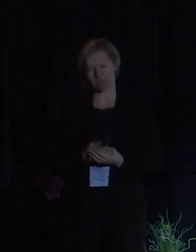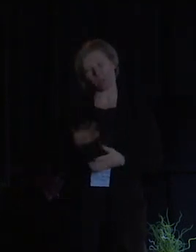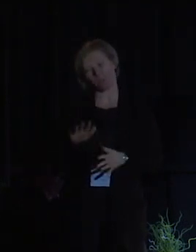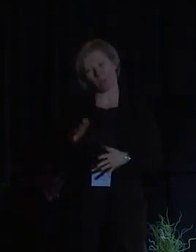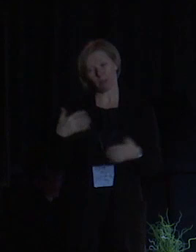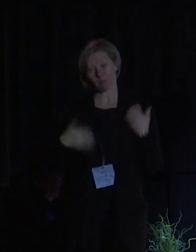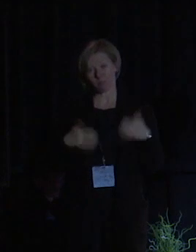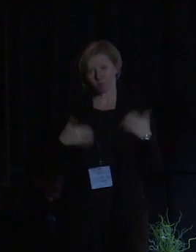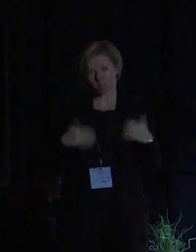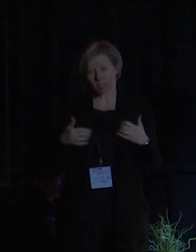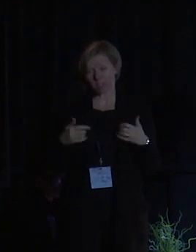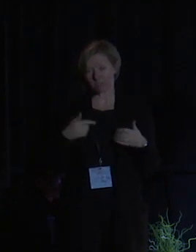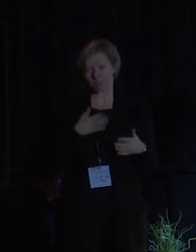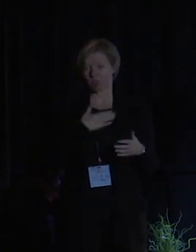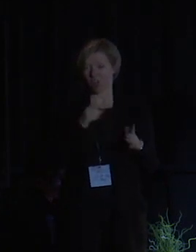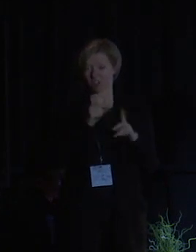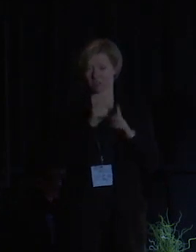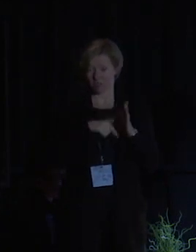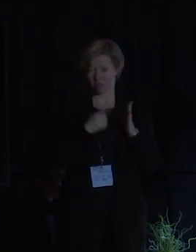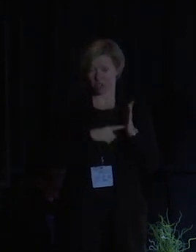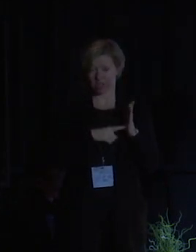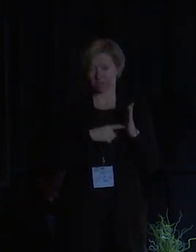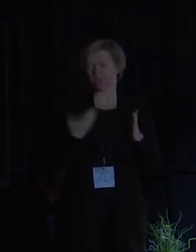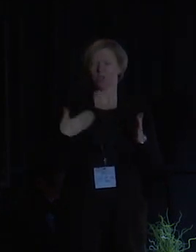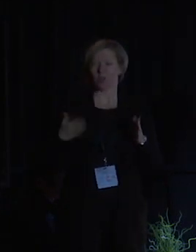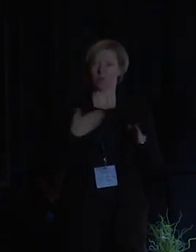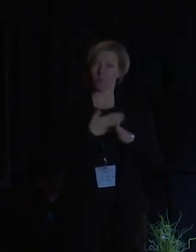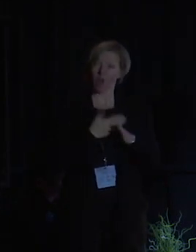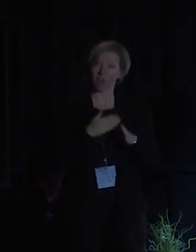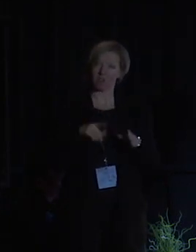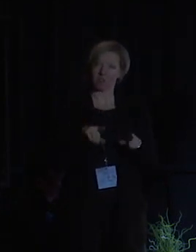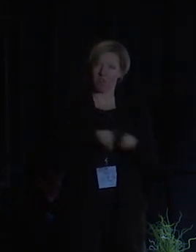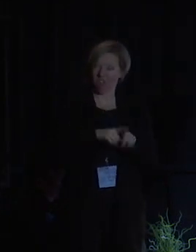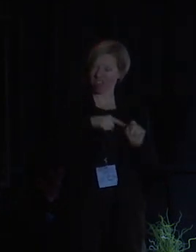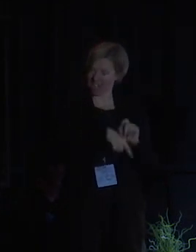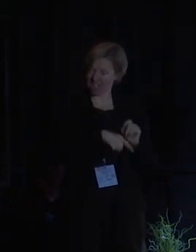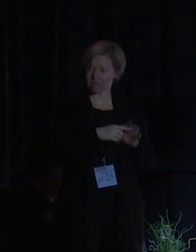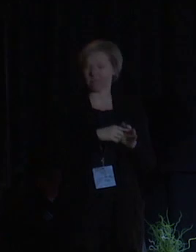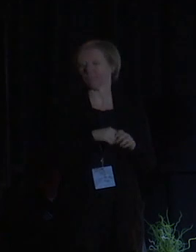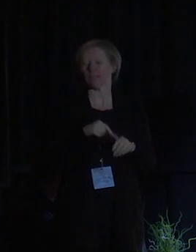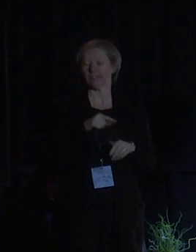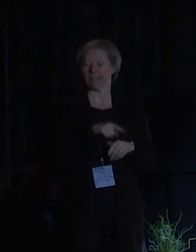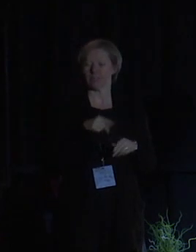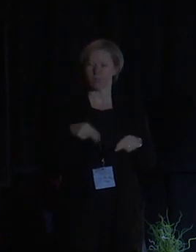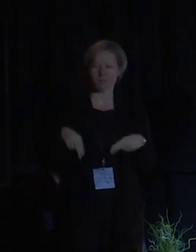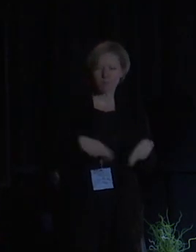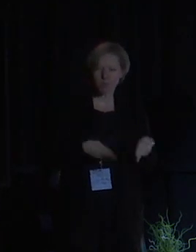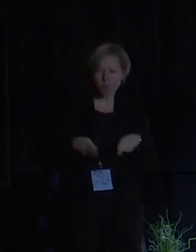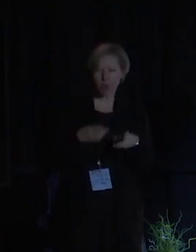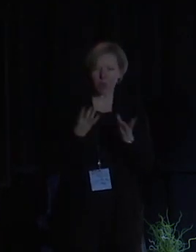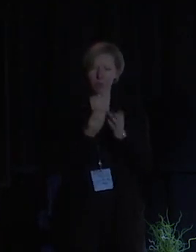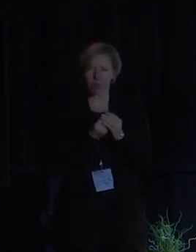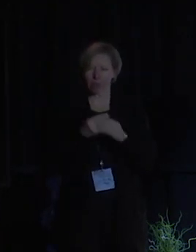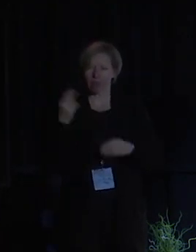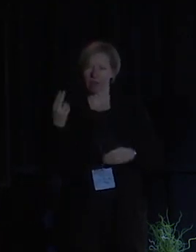interested in this kind of project and working in a similar way to create something with the community, this was very much about a journey for the artists that we were working